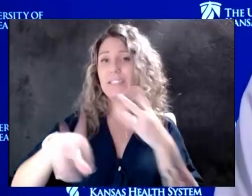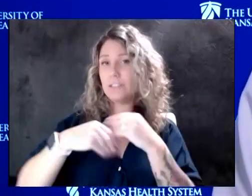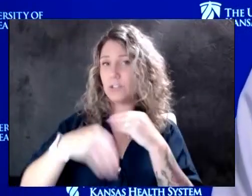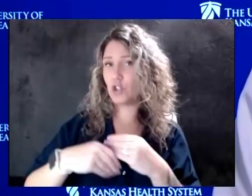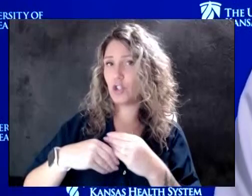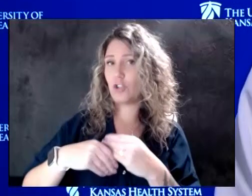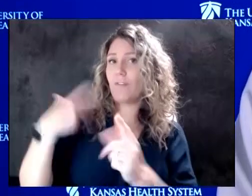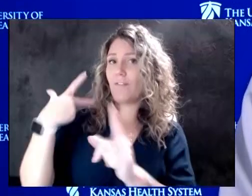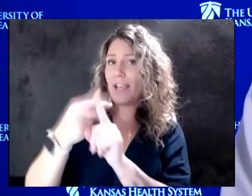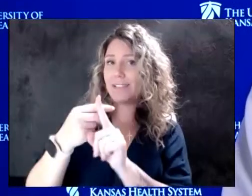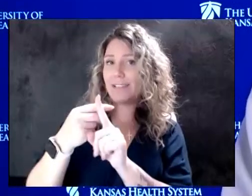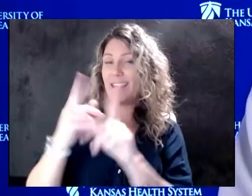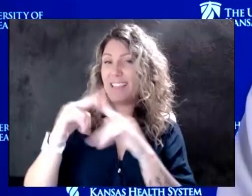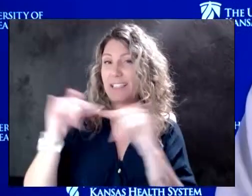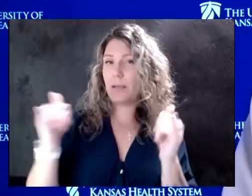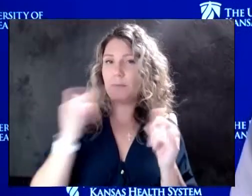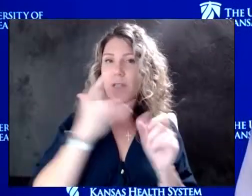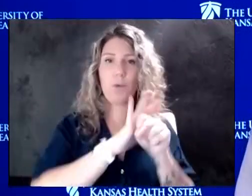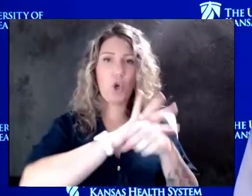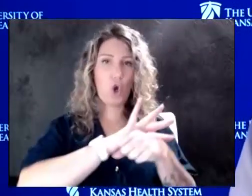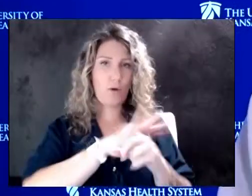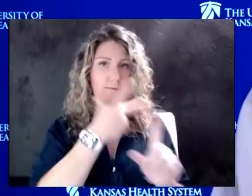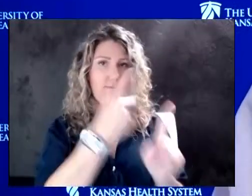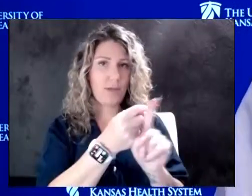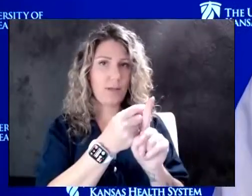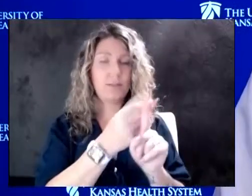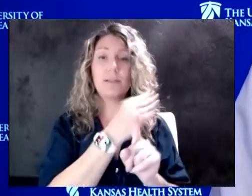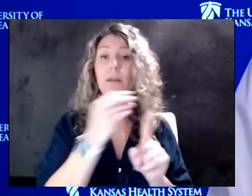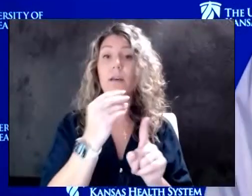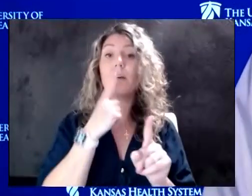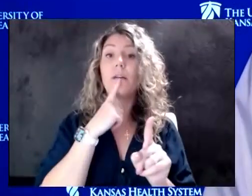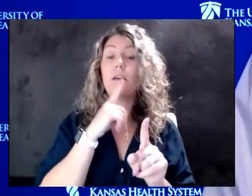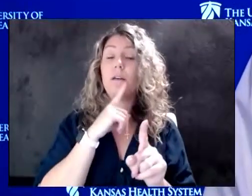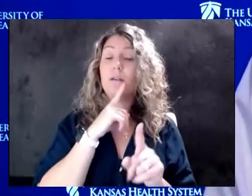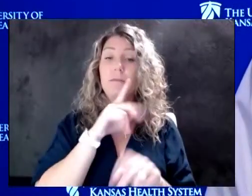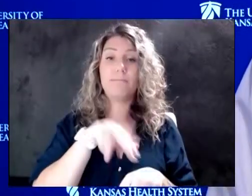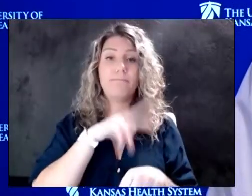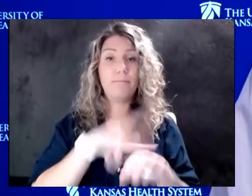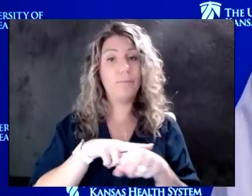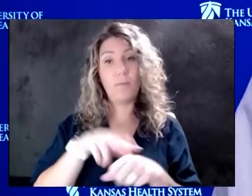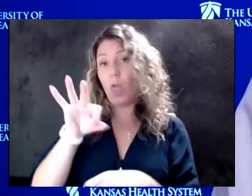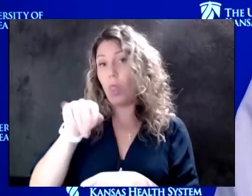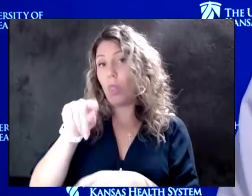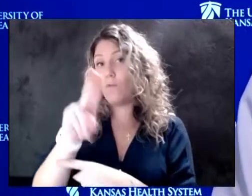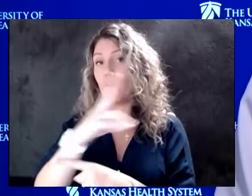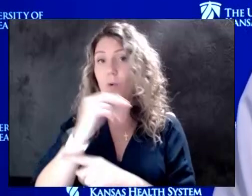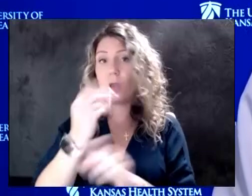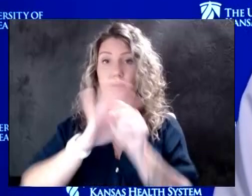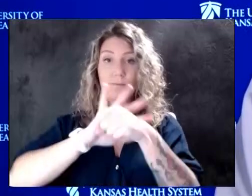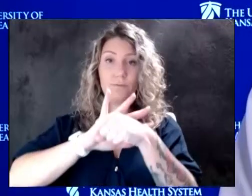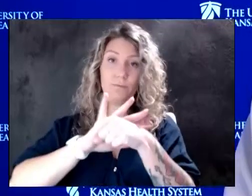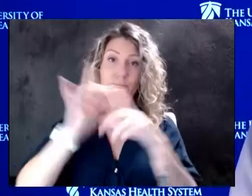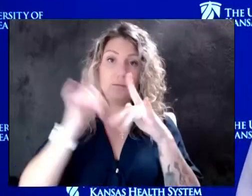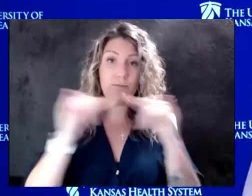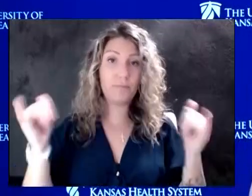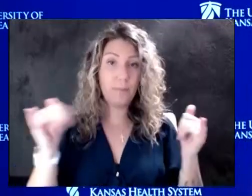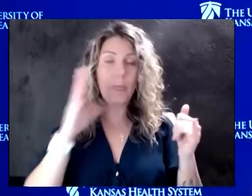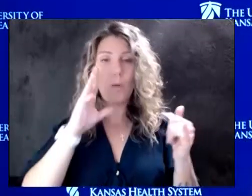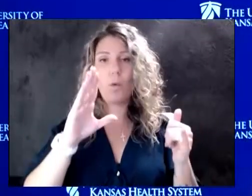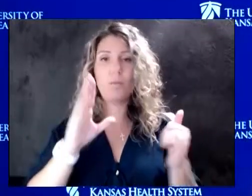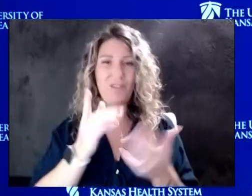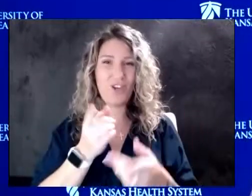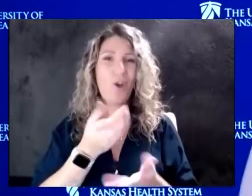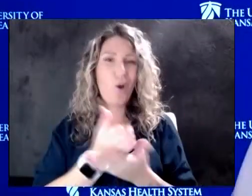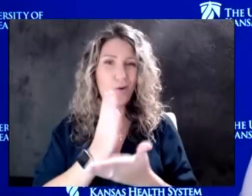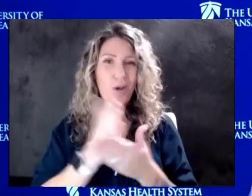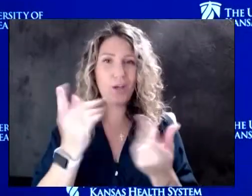your COVID vaccine, and certainly getting influenza and COVID vaccine at the same time is going to be okay to do. And just last question,